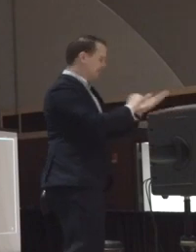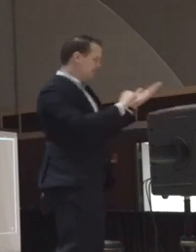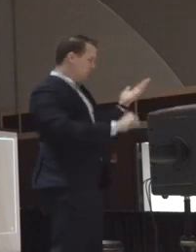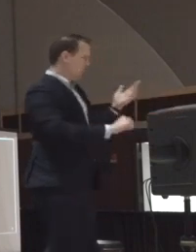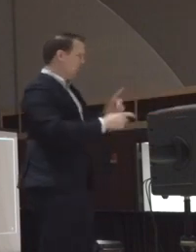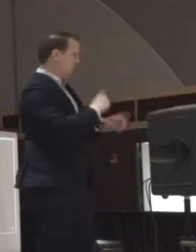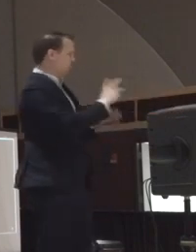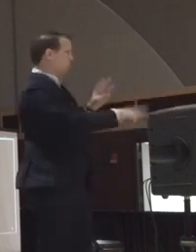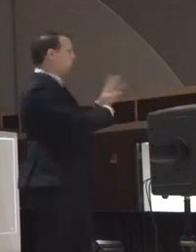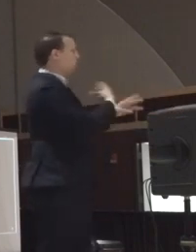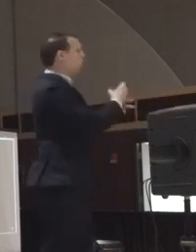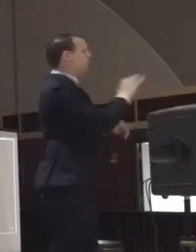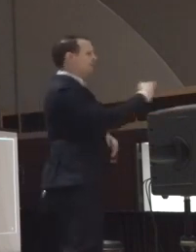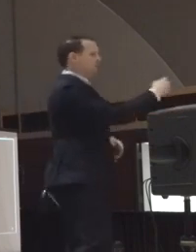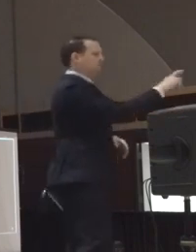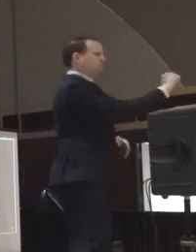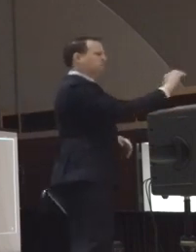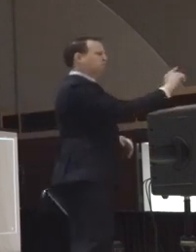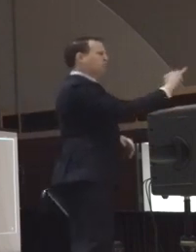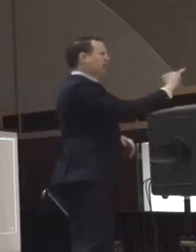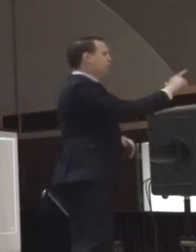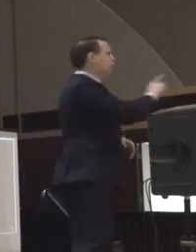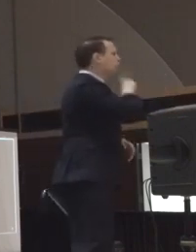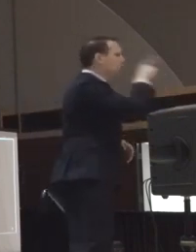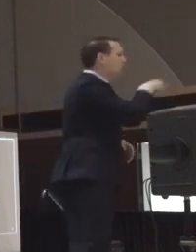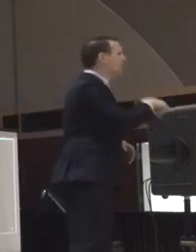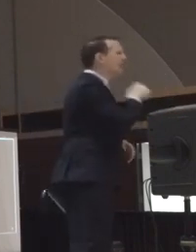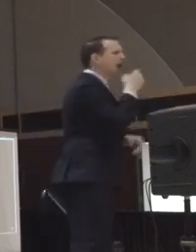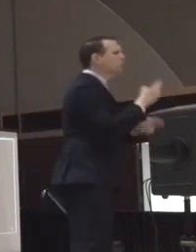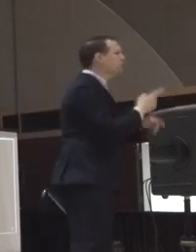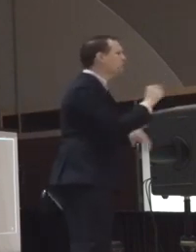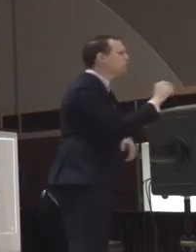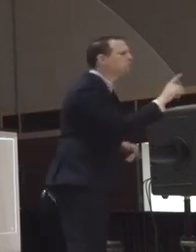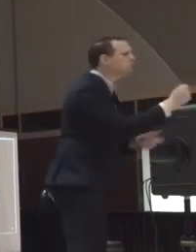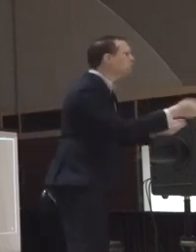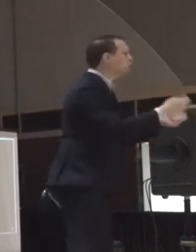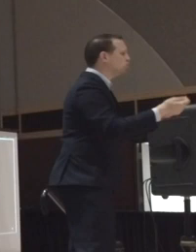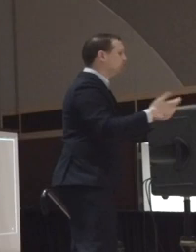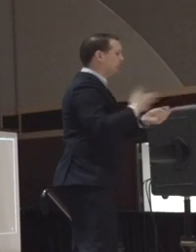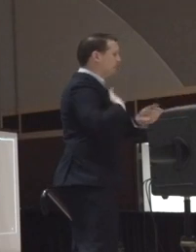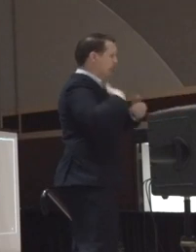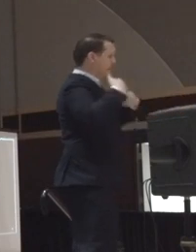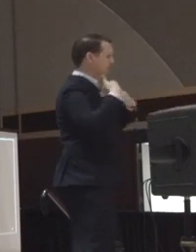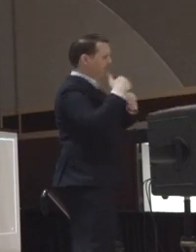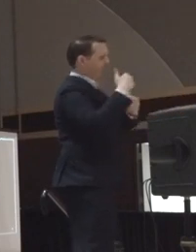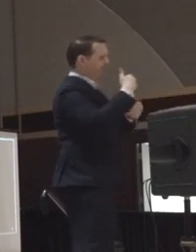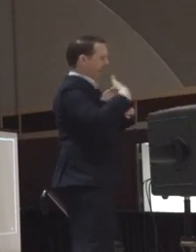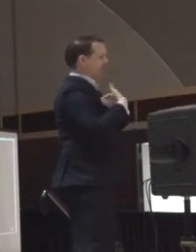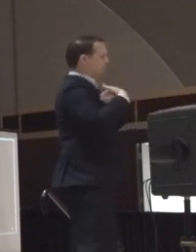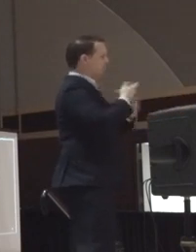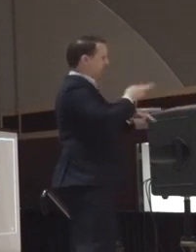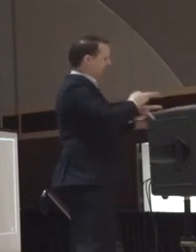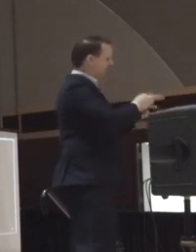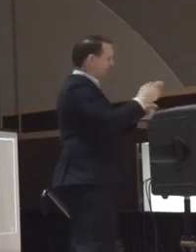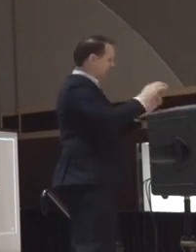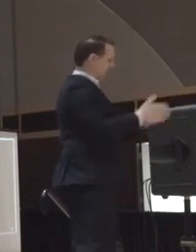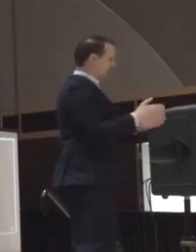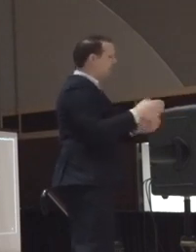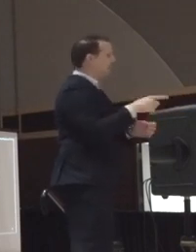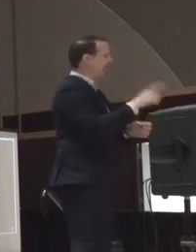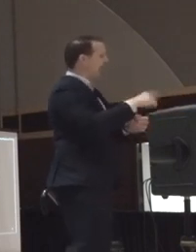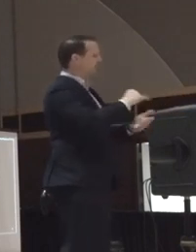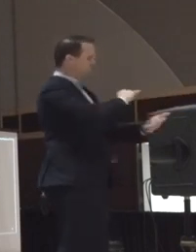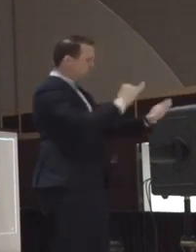the world of the practical. They're not using tools. In my livestock handling class, the students have to draw a